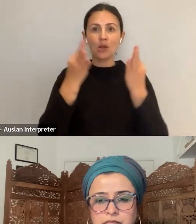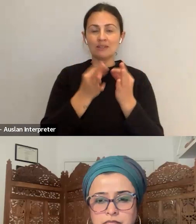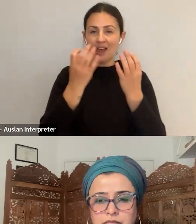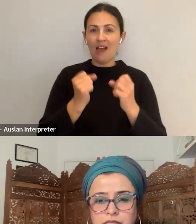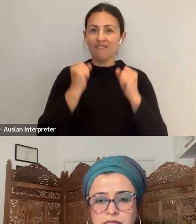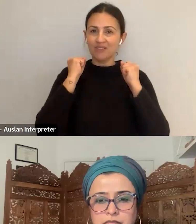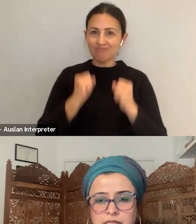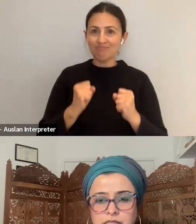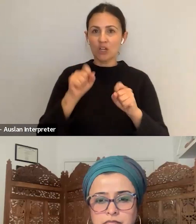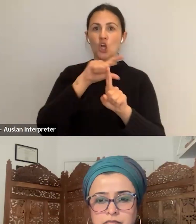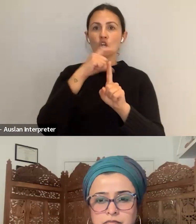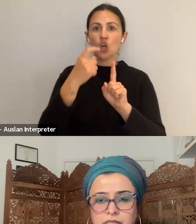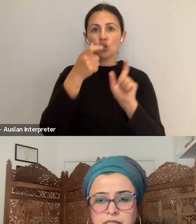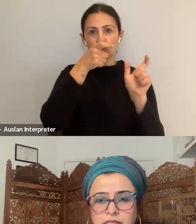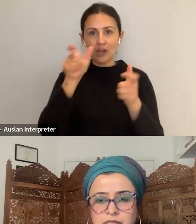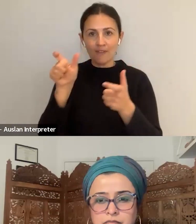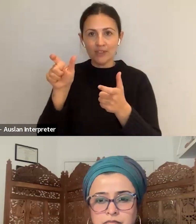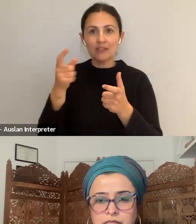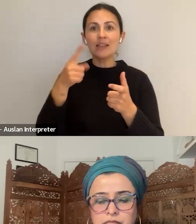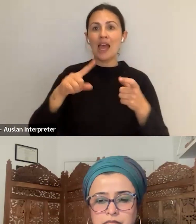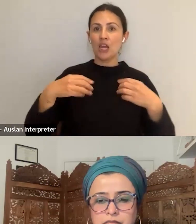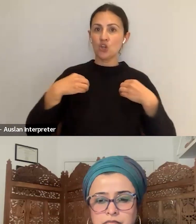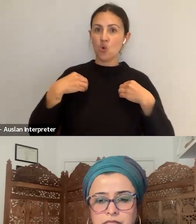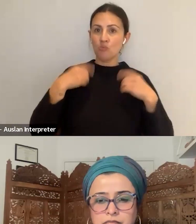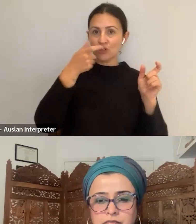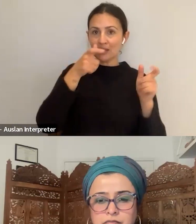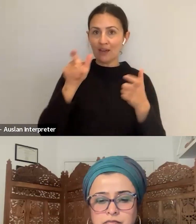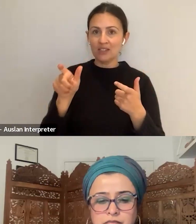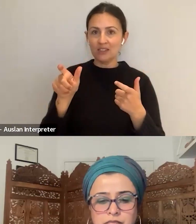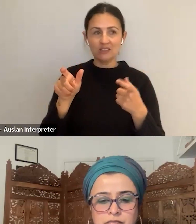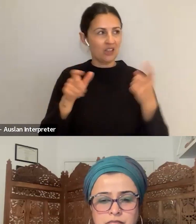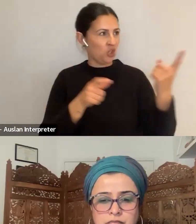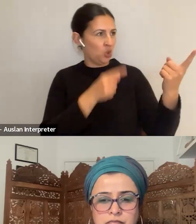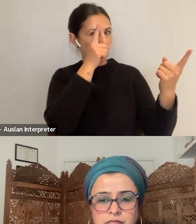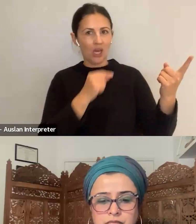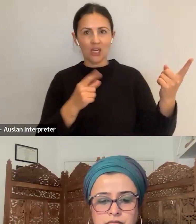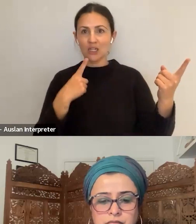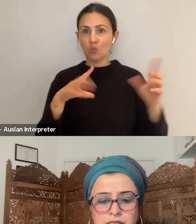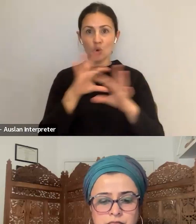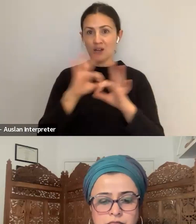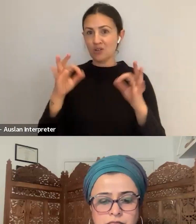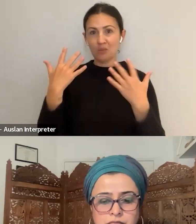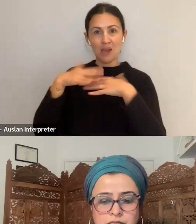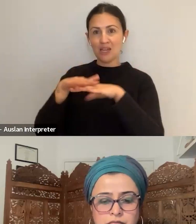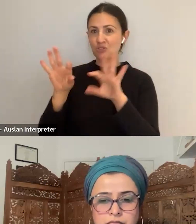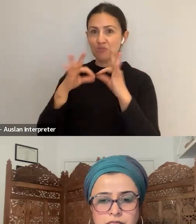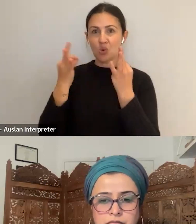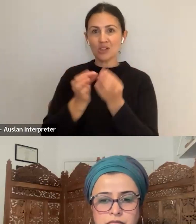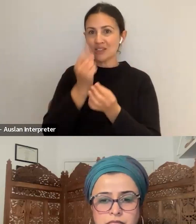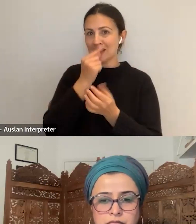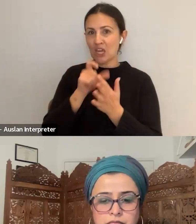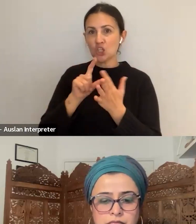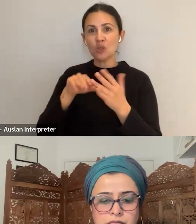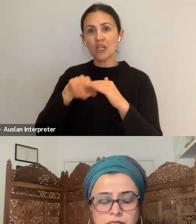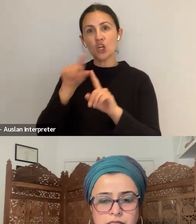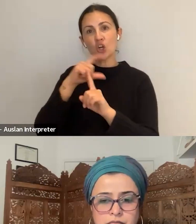corporate governance, then that can also occur actually in mainstream organisations. Mainstream organisations, again, just have to